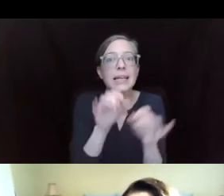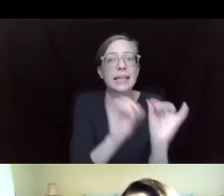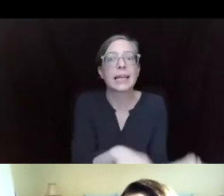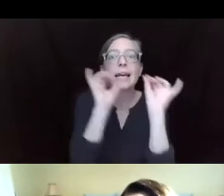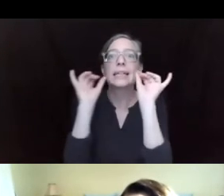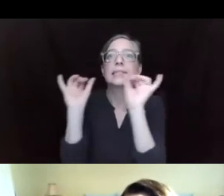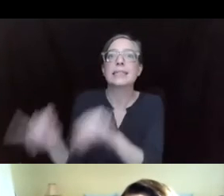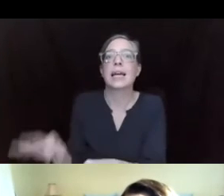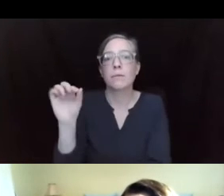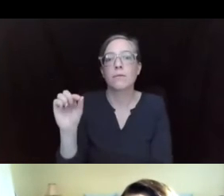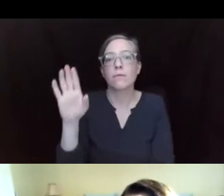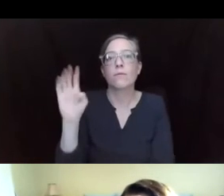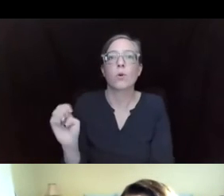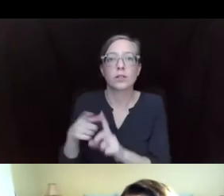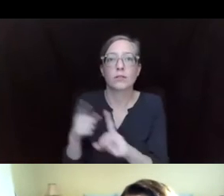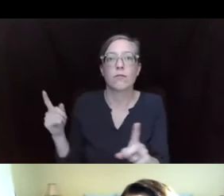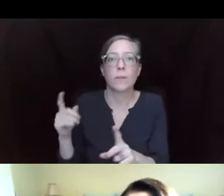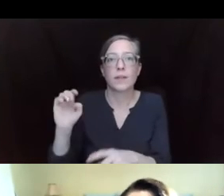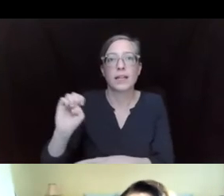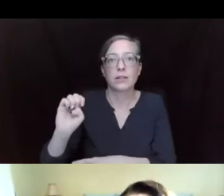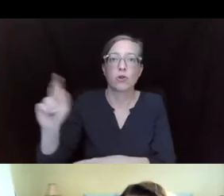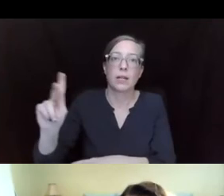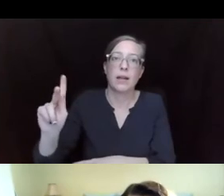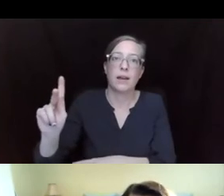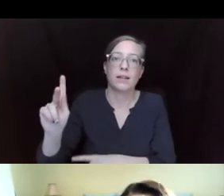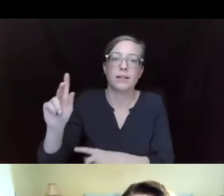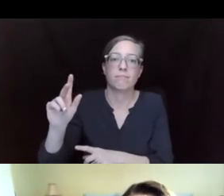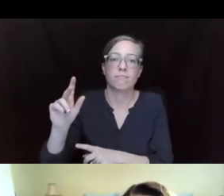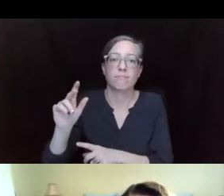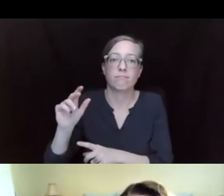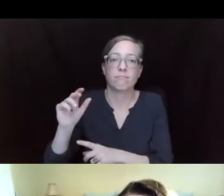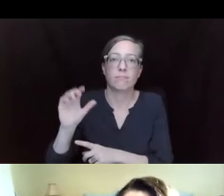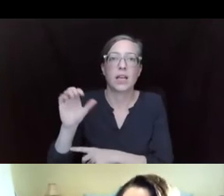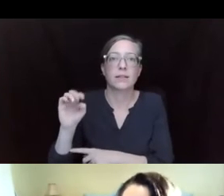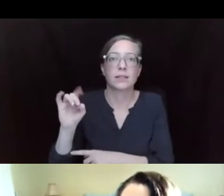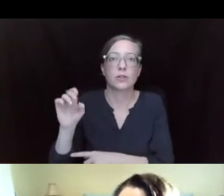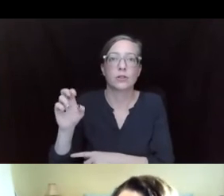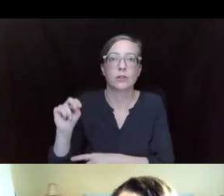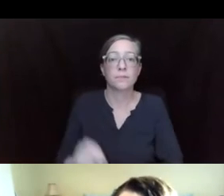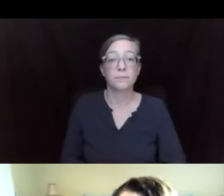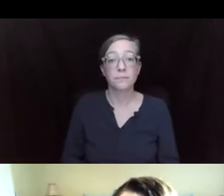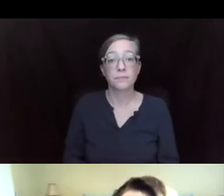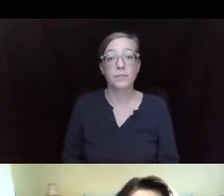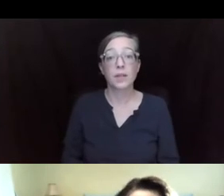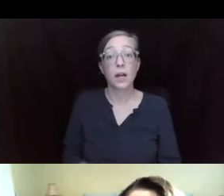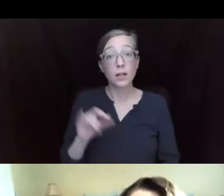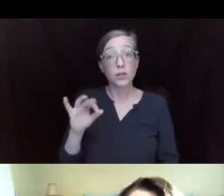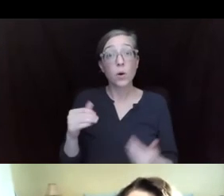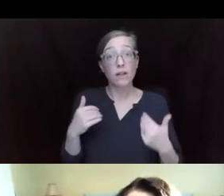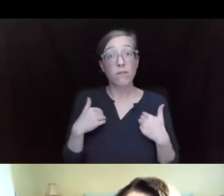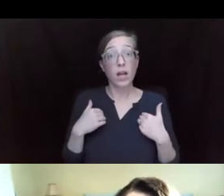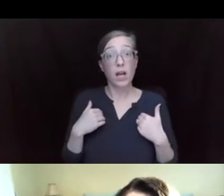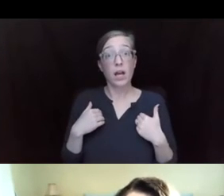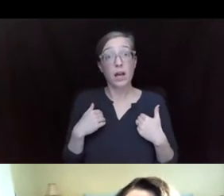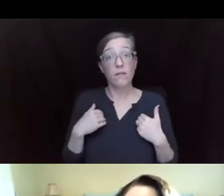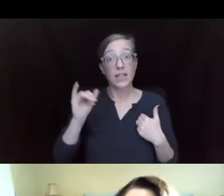had for the electrokinetic equilibrium condition. So that means that even in devices where I have insulating post, I can use